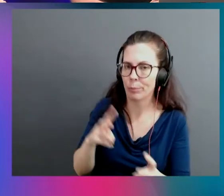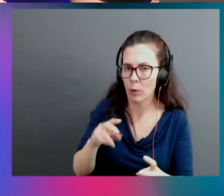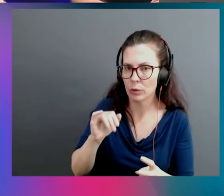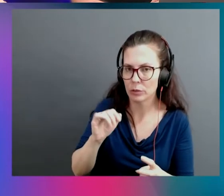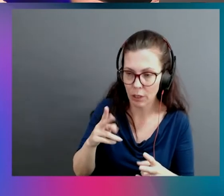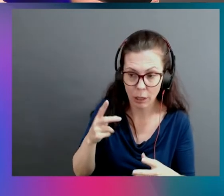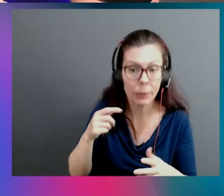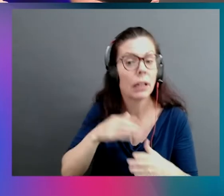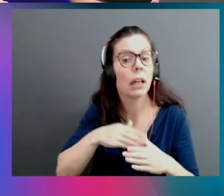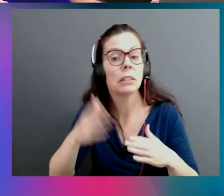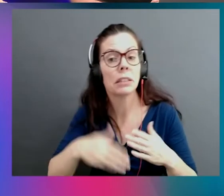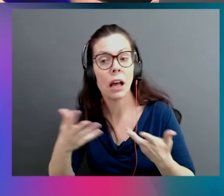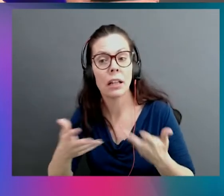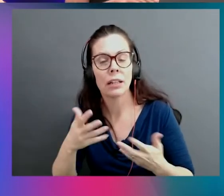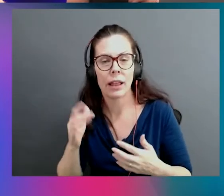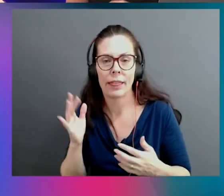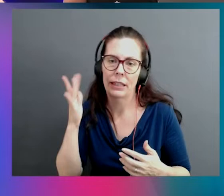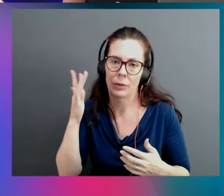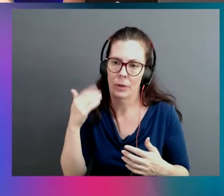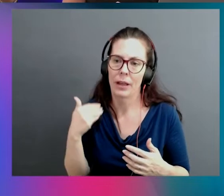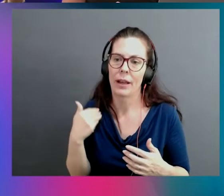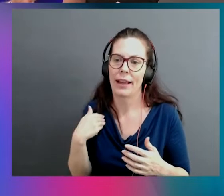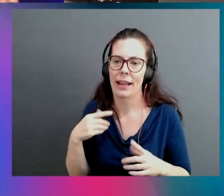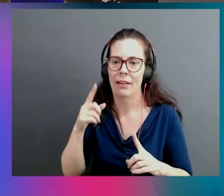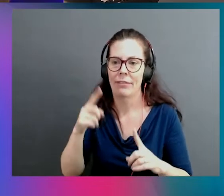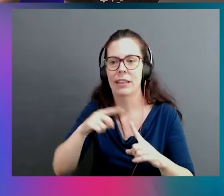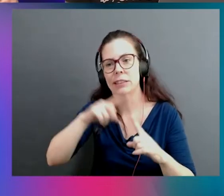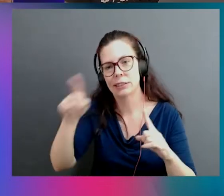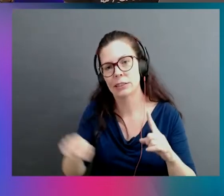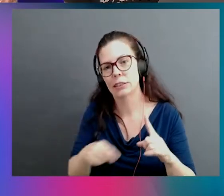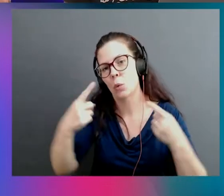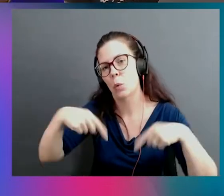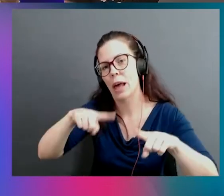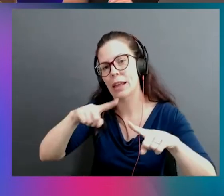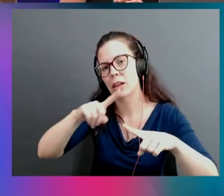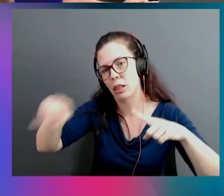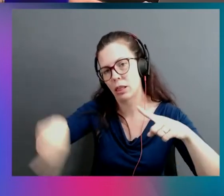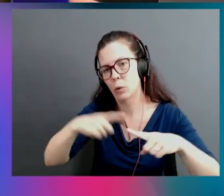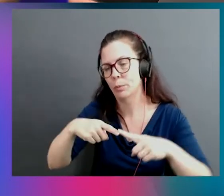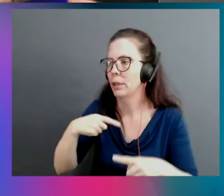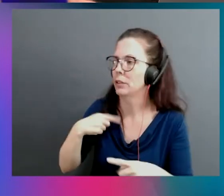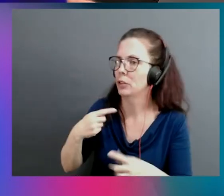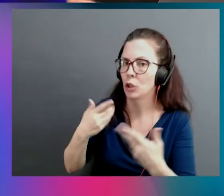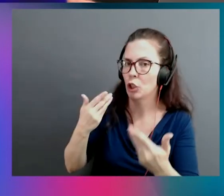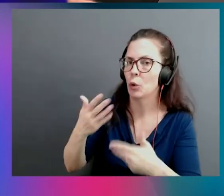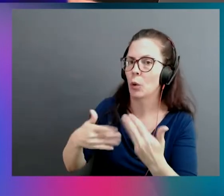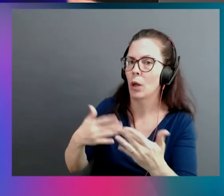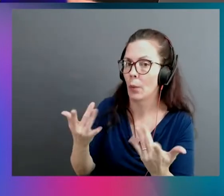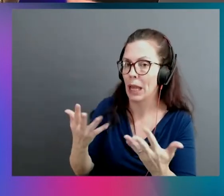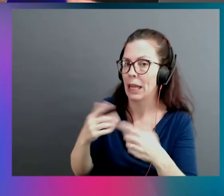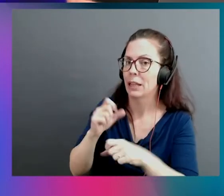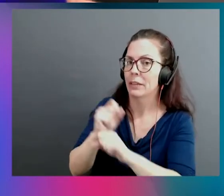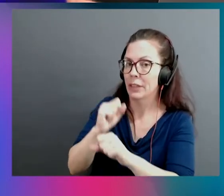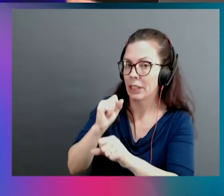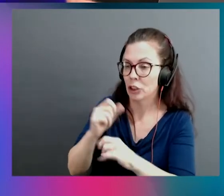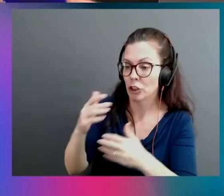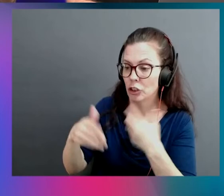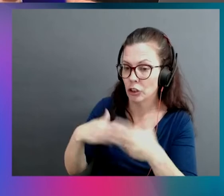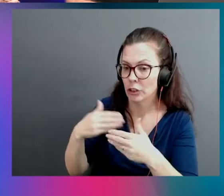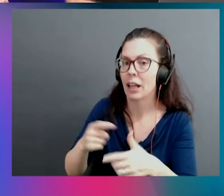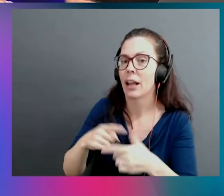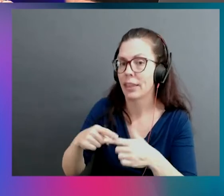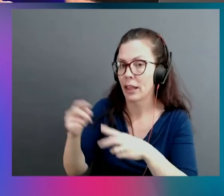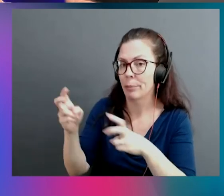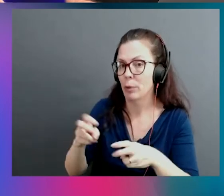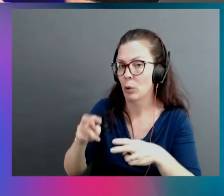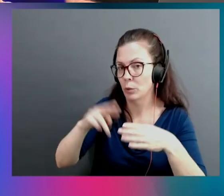which explains why I have this while loop. So you're polling, waiting for that task to finish, and then you're going to pull down the result. That's right. From That's